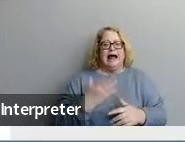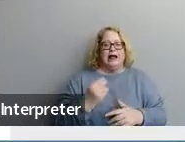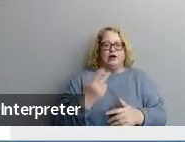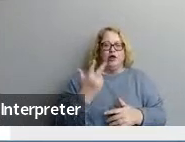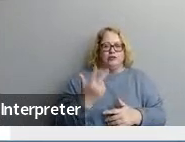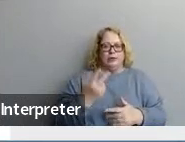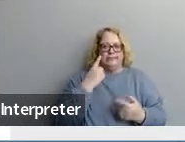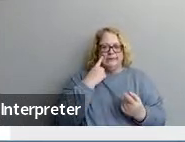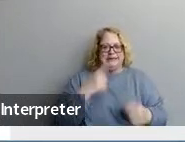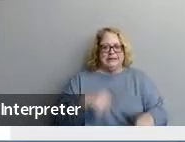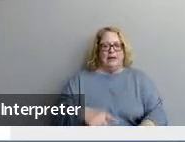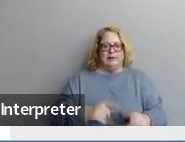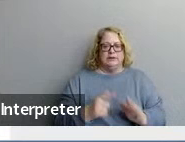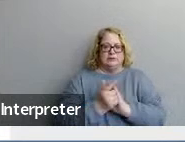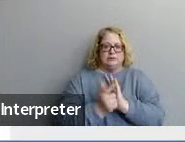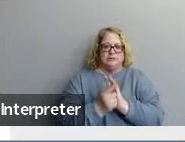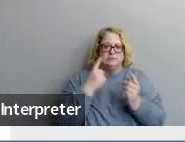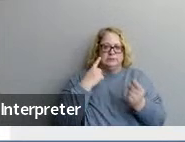3 settlements.